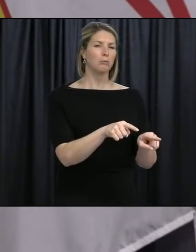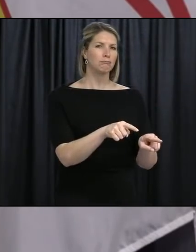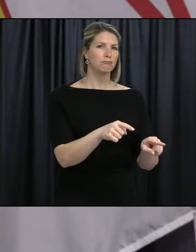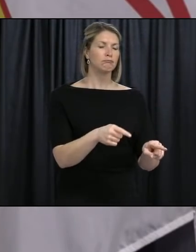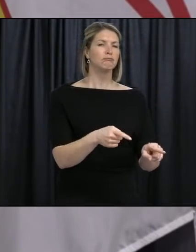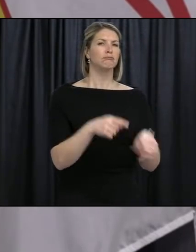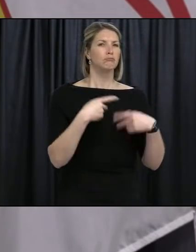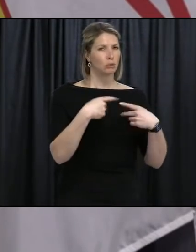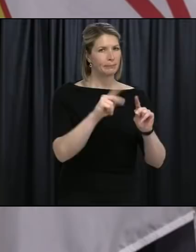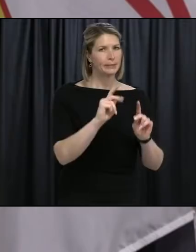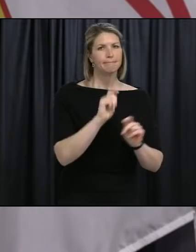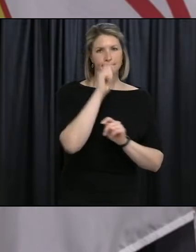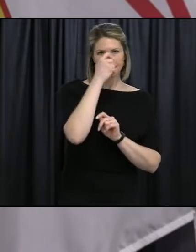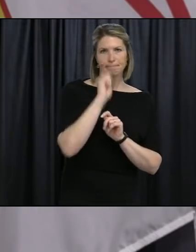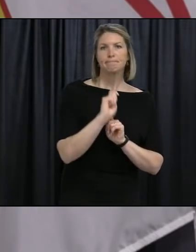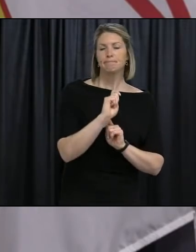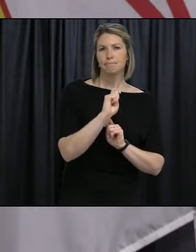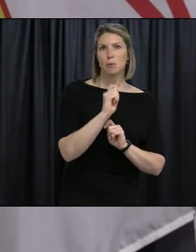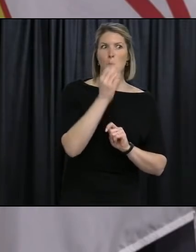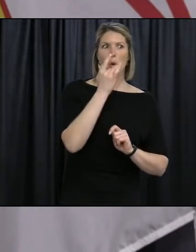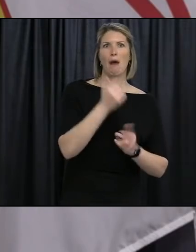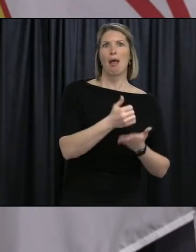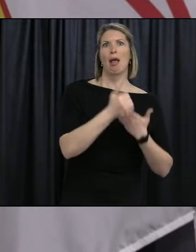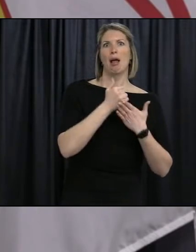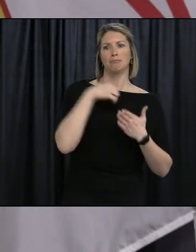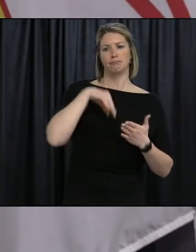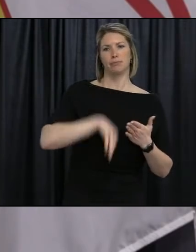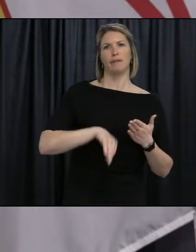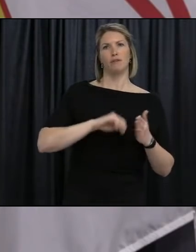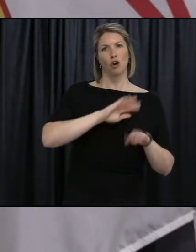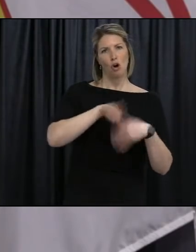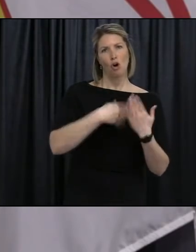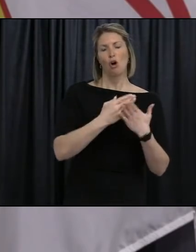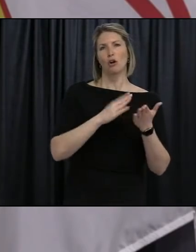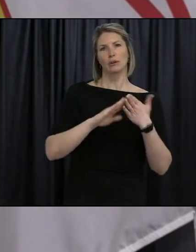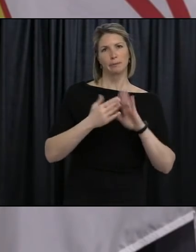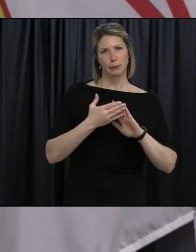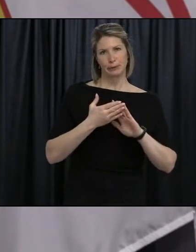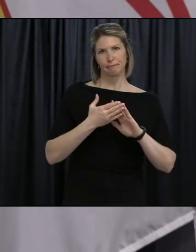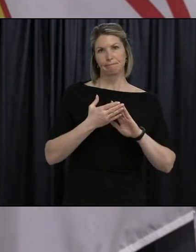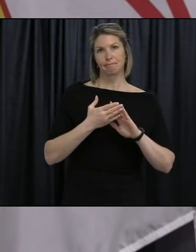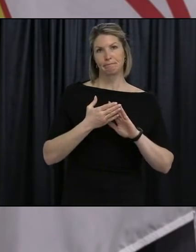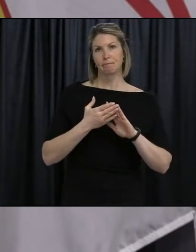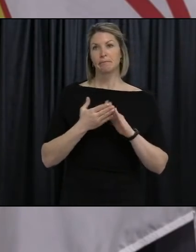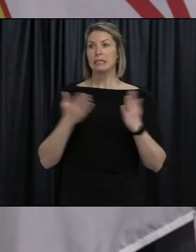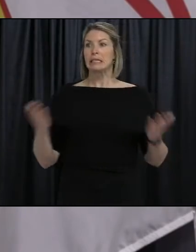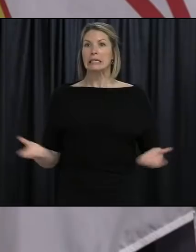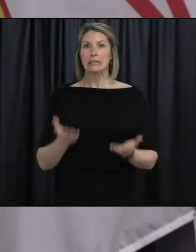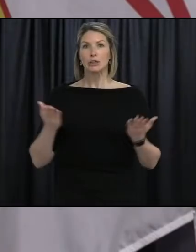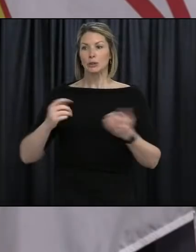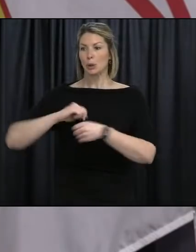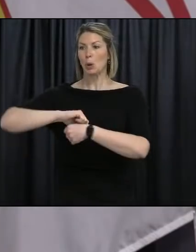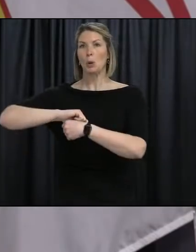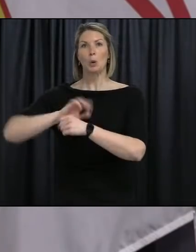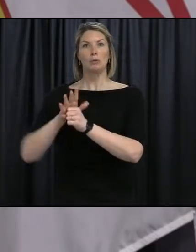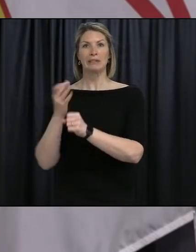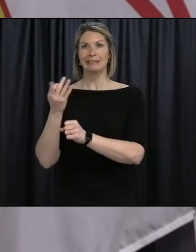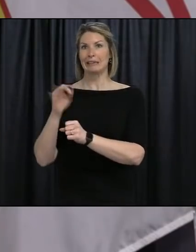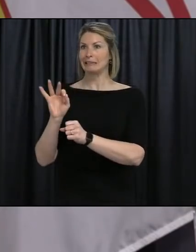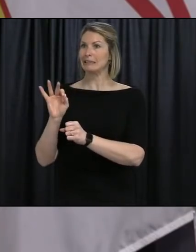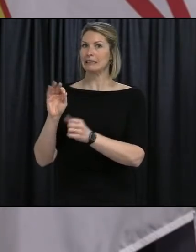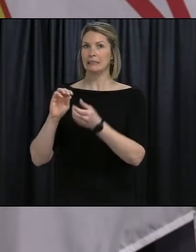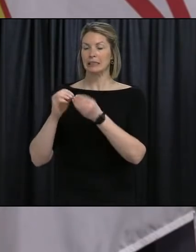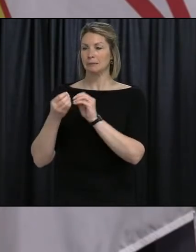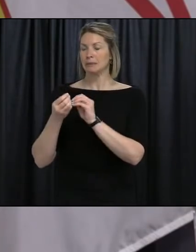her team in making their decisions moving forward. So thank you. The number of COVID-19 cases in our province still remains